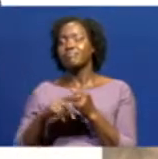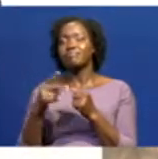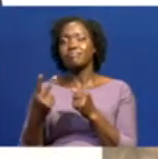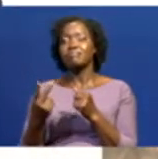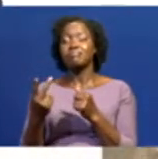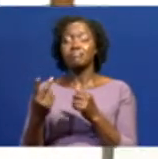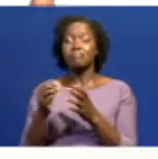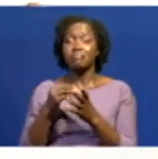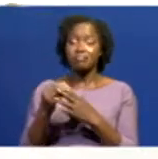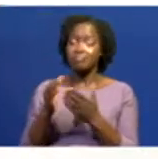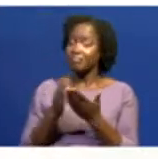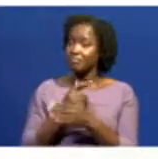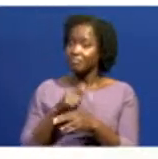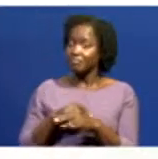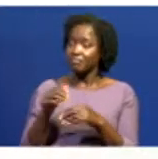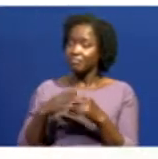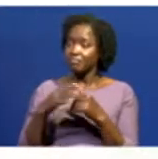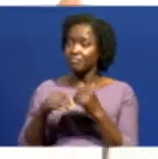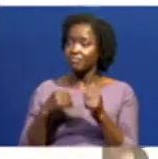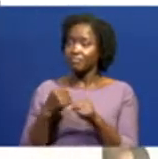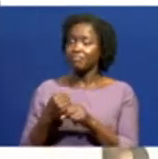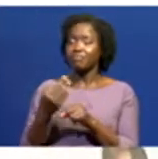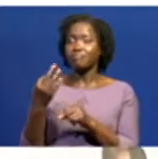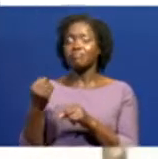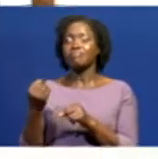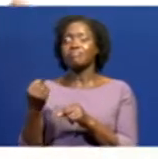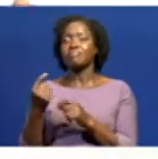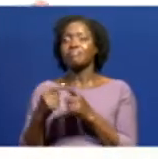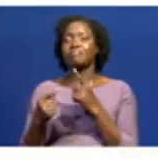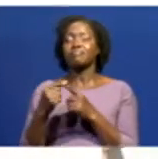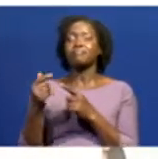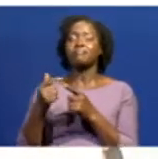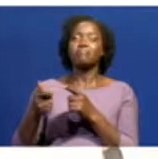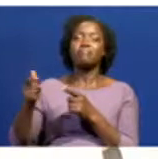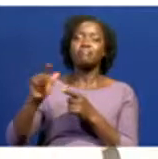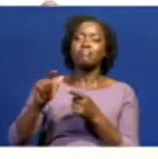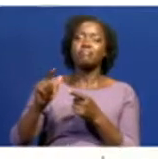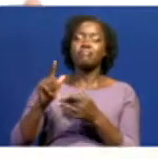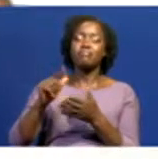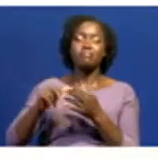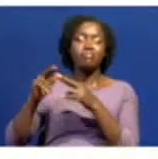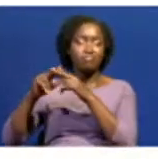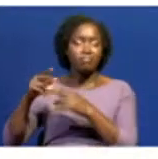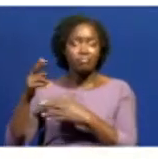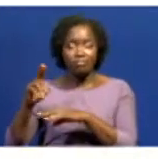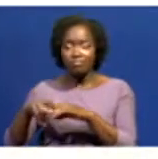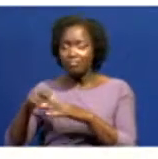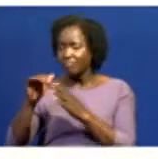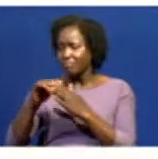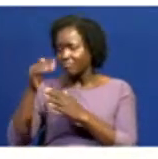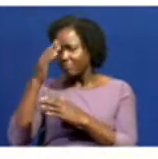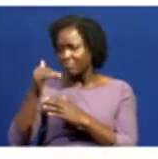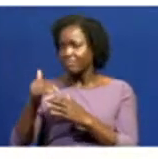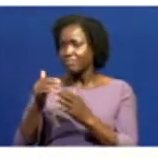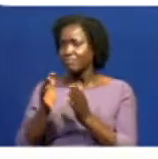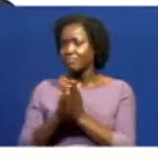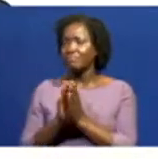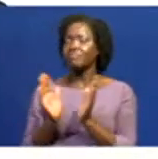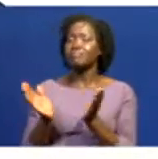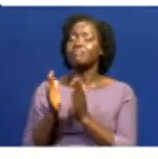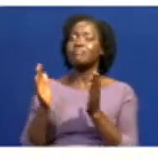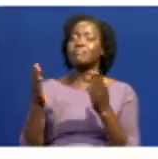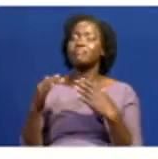age 90. So the question is for 30 years plus, what are we going to live on? And that's why we normally encourage people